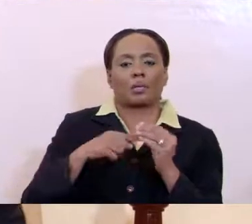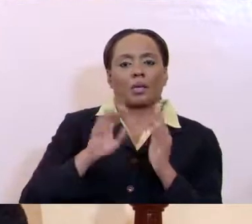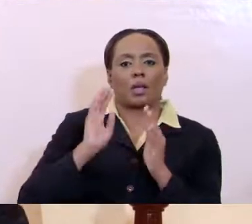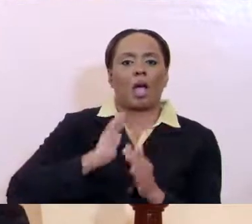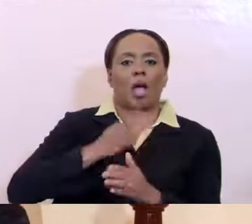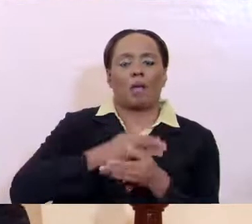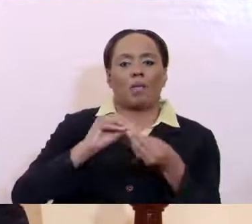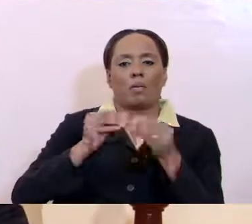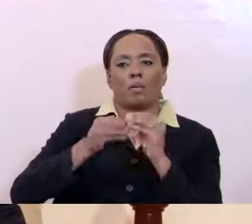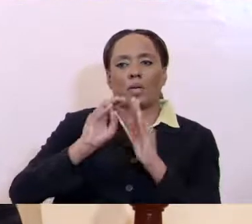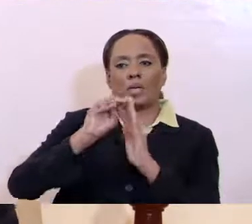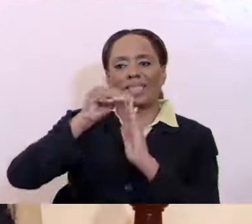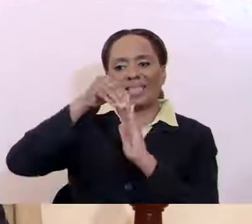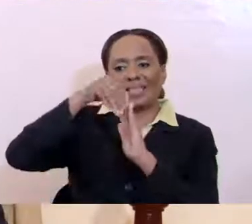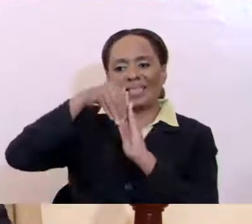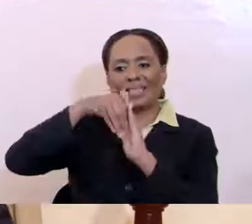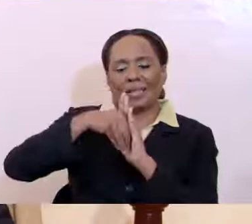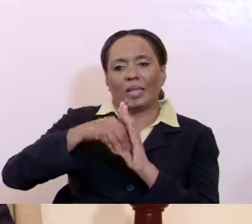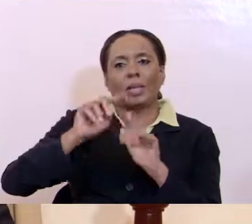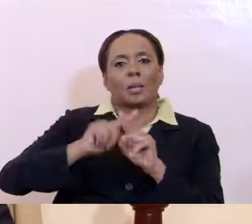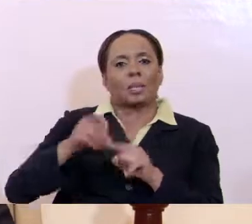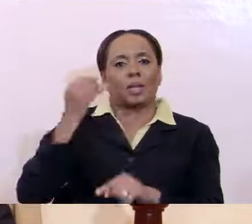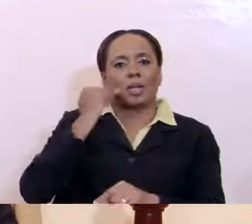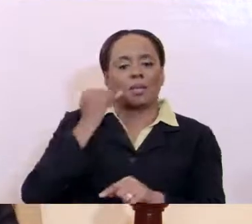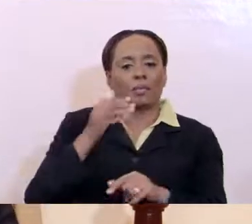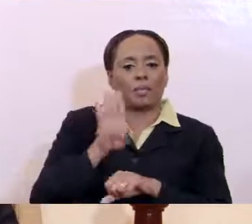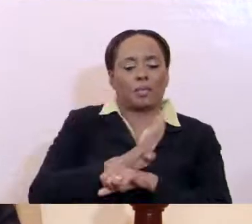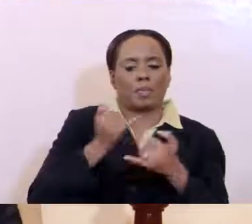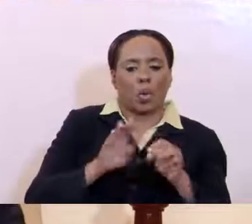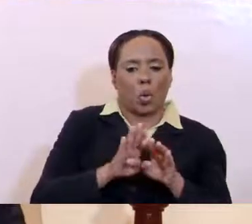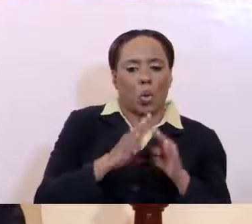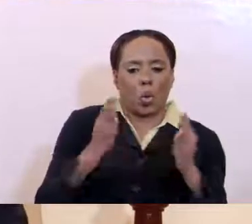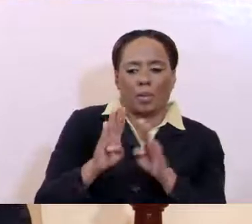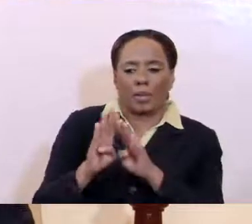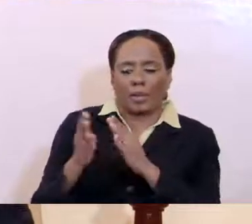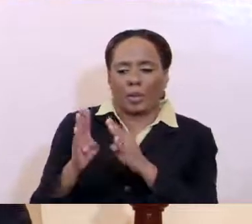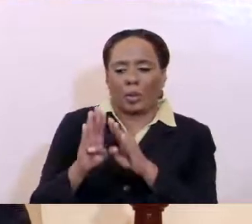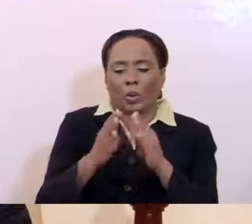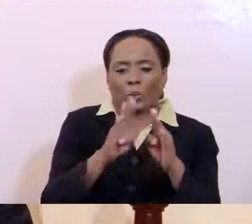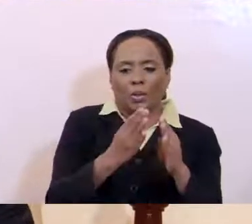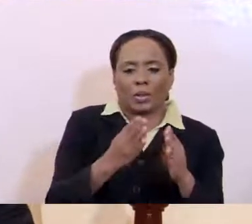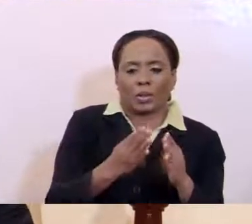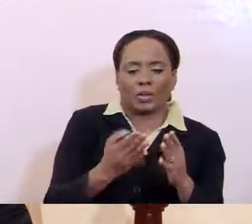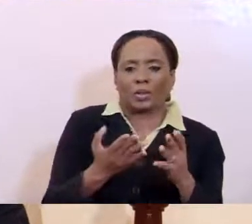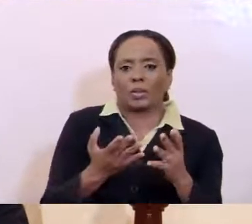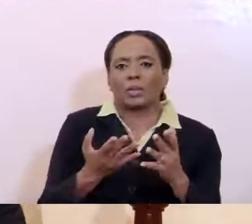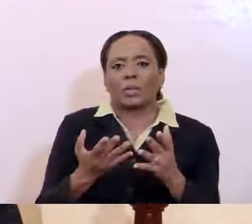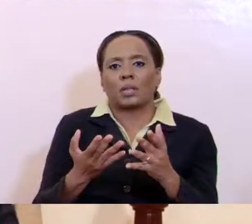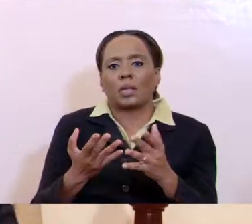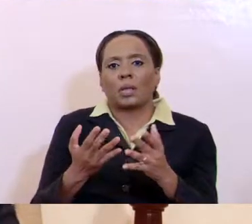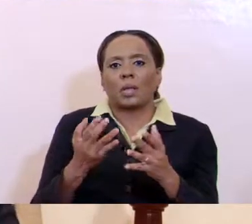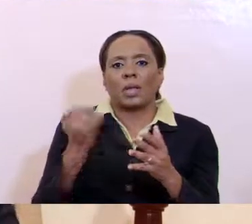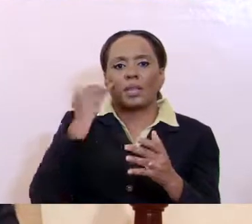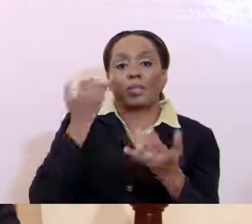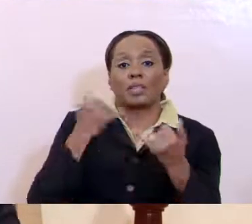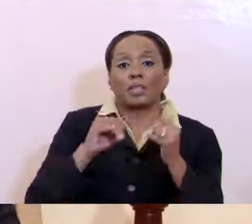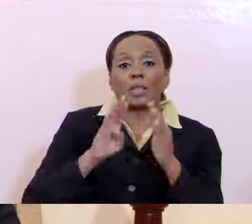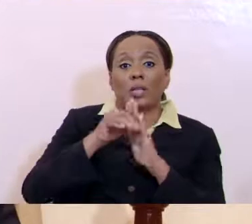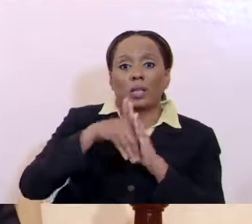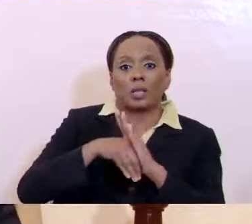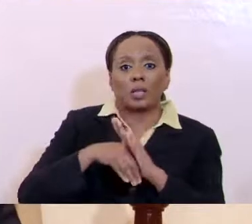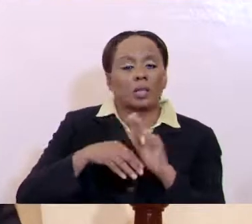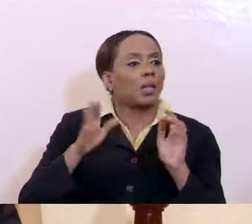the changes that are coming under Directive 5. First of all, let me make a slight correction. Somebody pointed it out to me that the positivity rate is